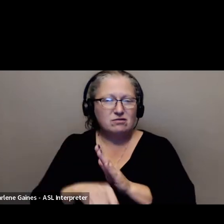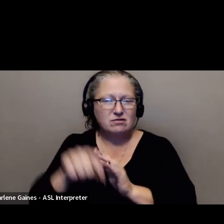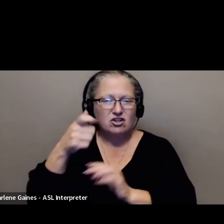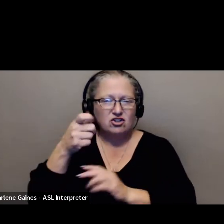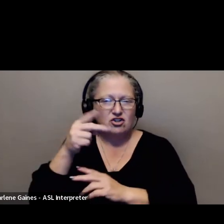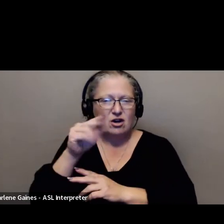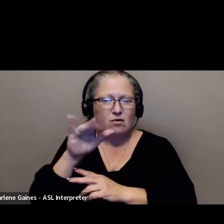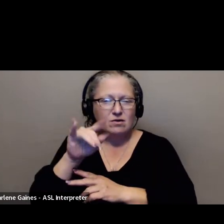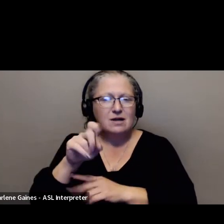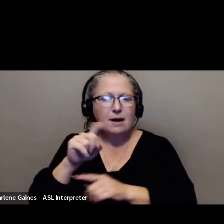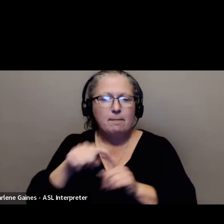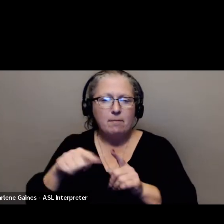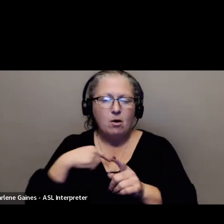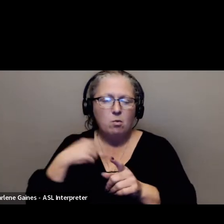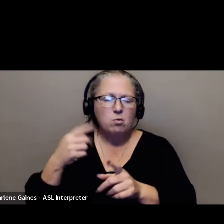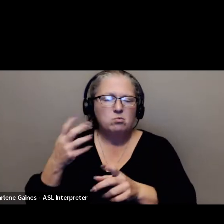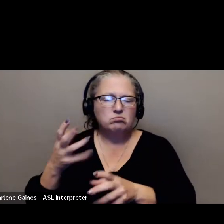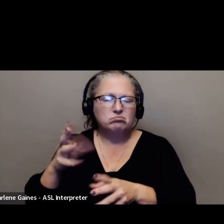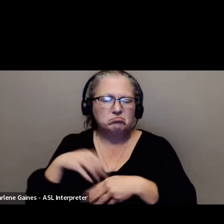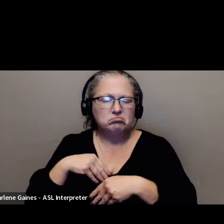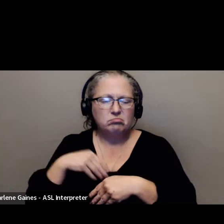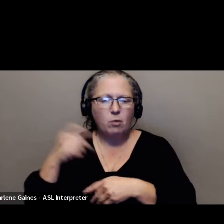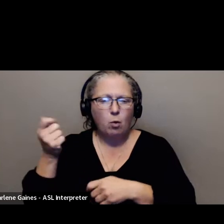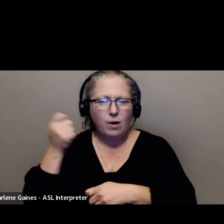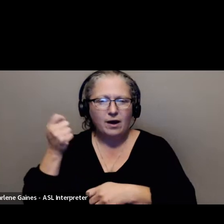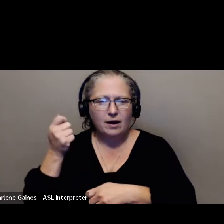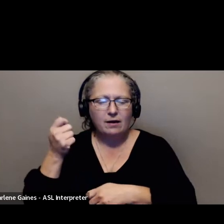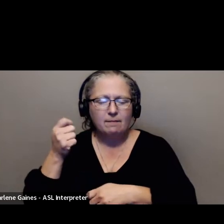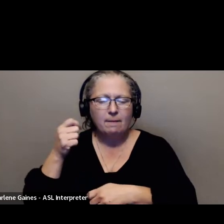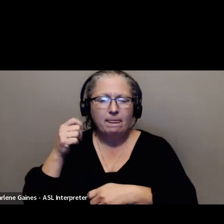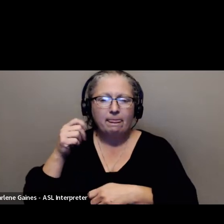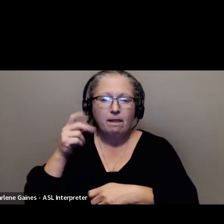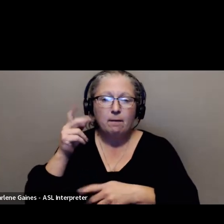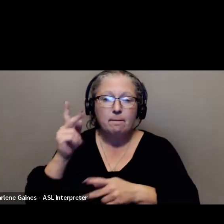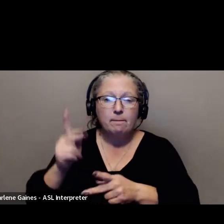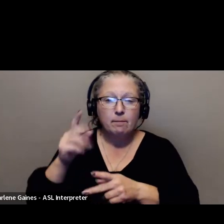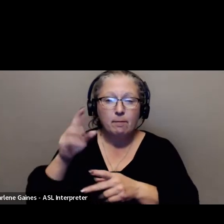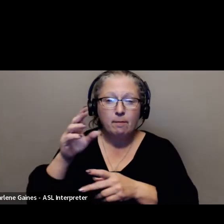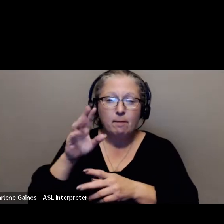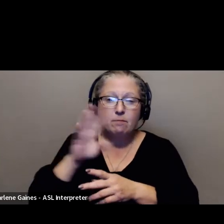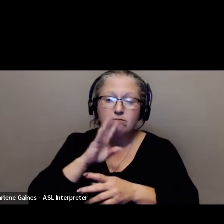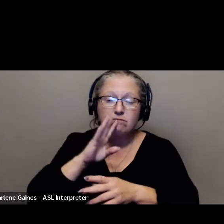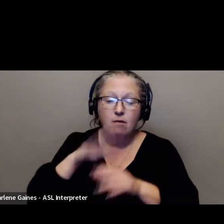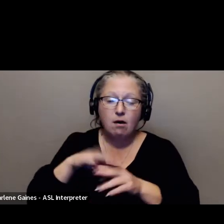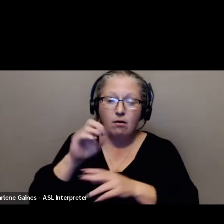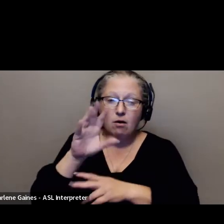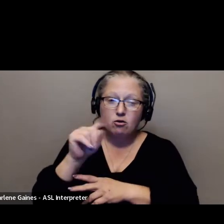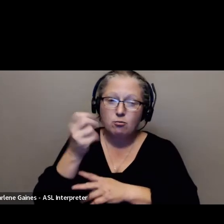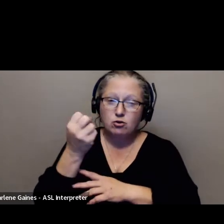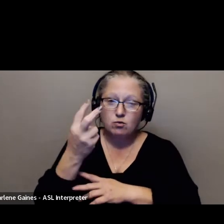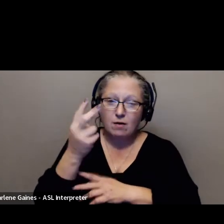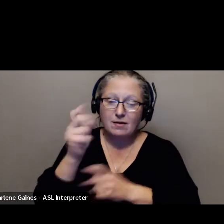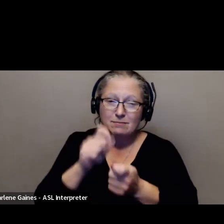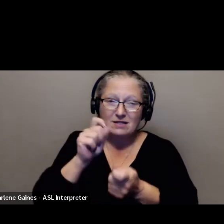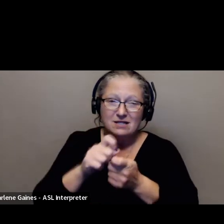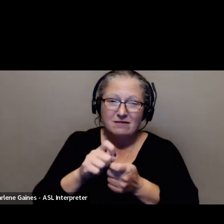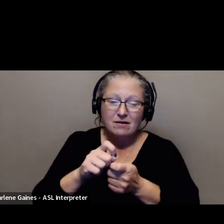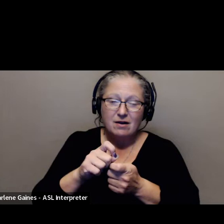it for the win column anyway. The sentiments shared at the October 12th meeting, particularly